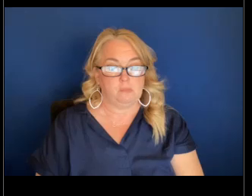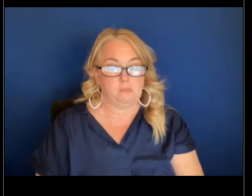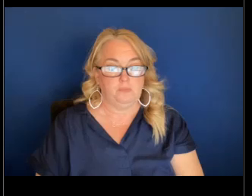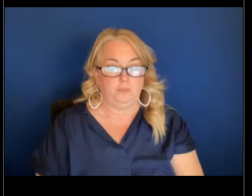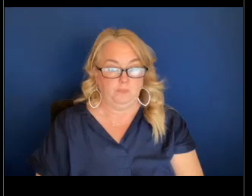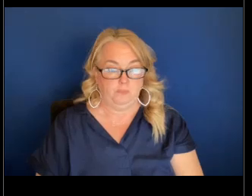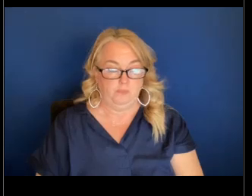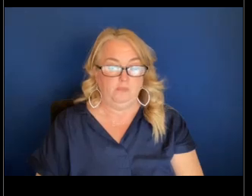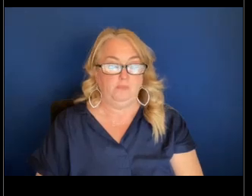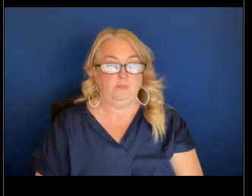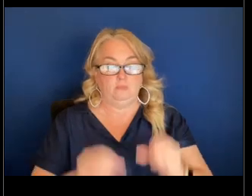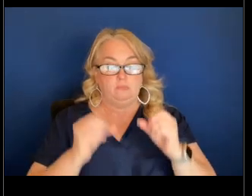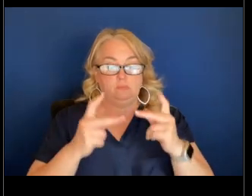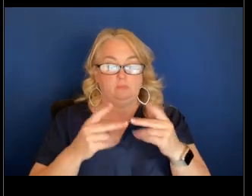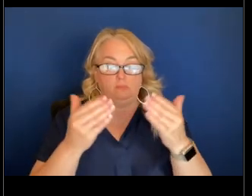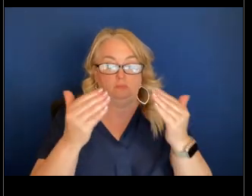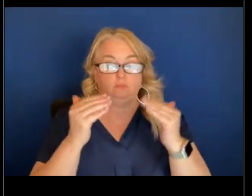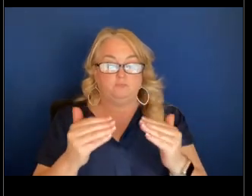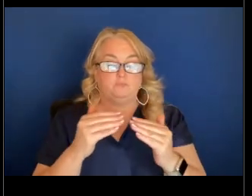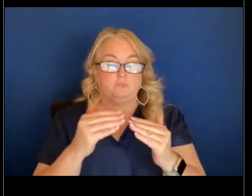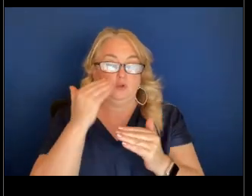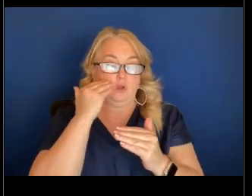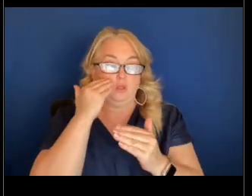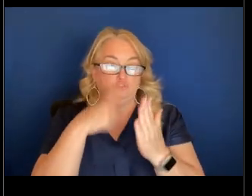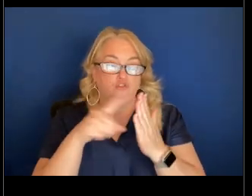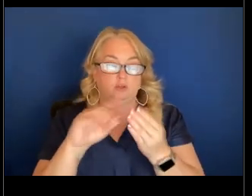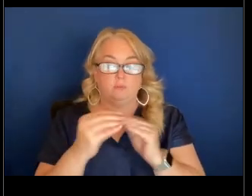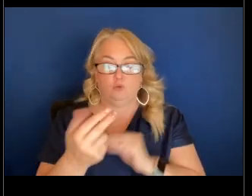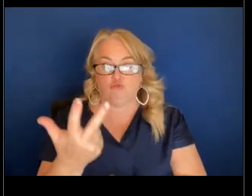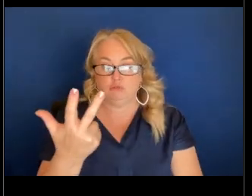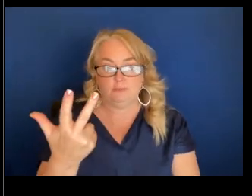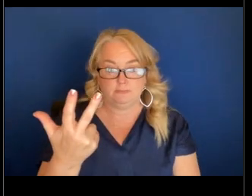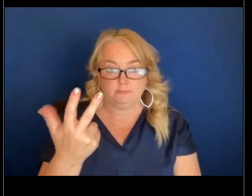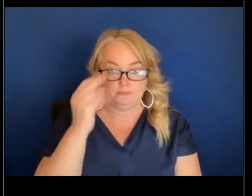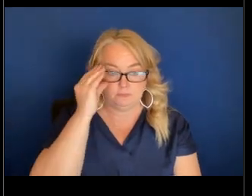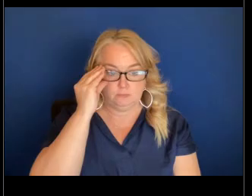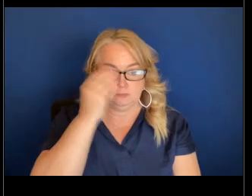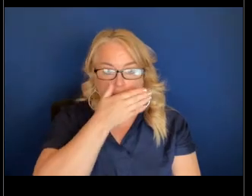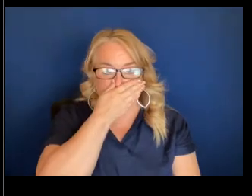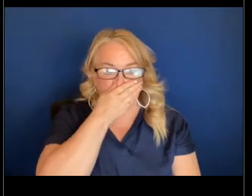And with that, we go into knowledge check 3, which reads,